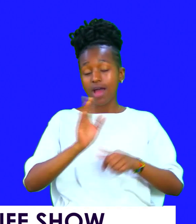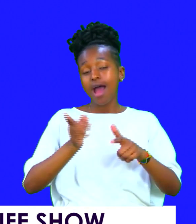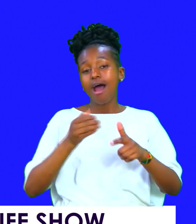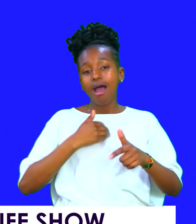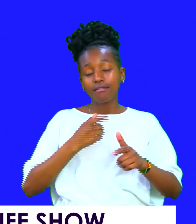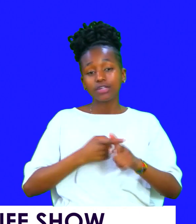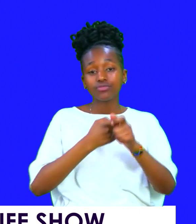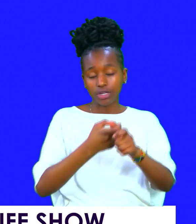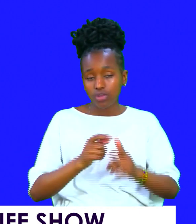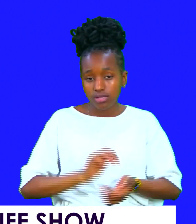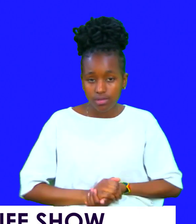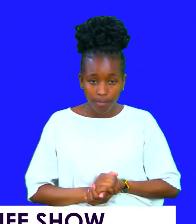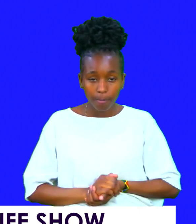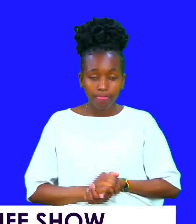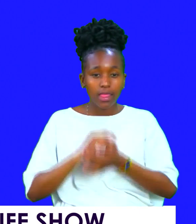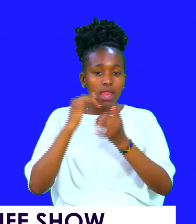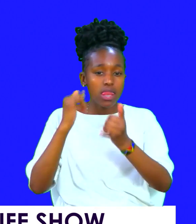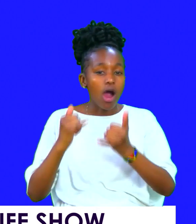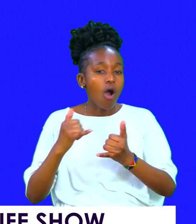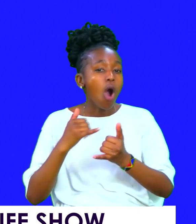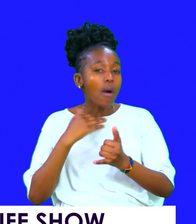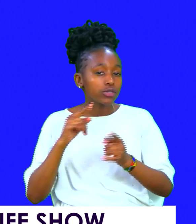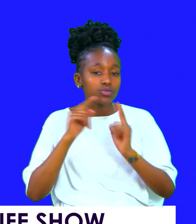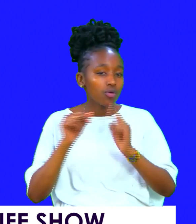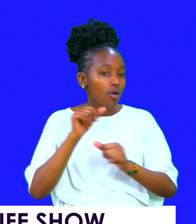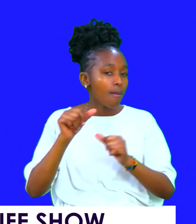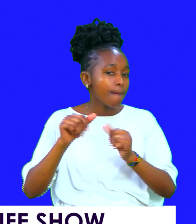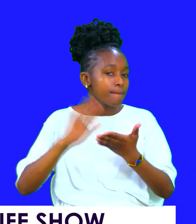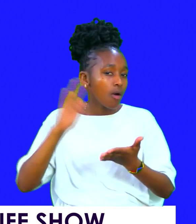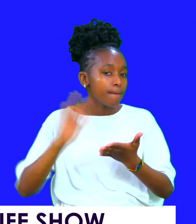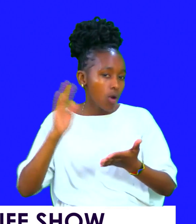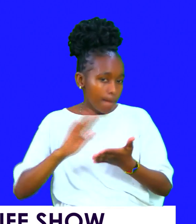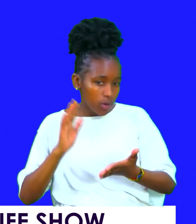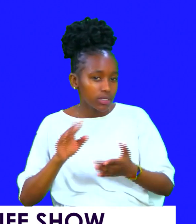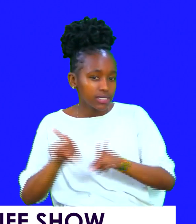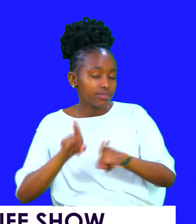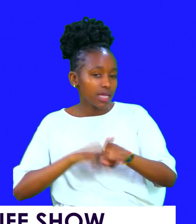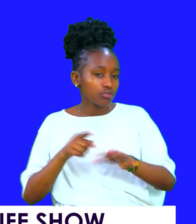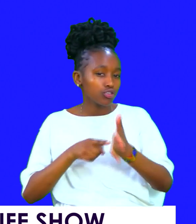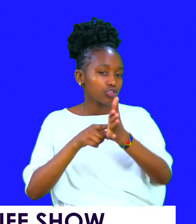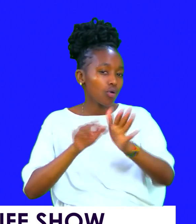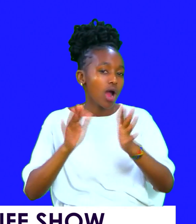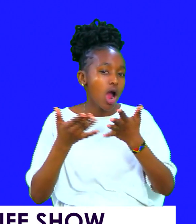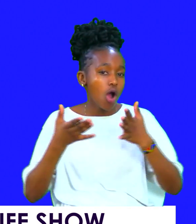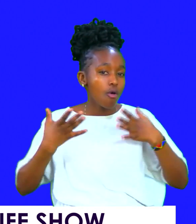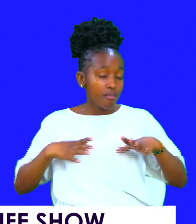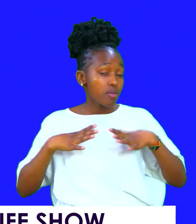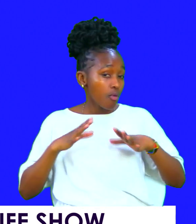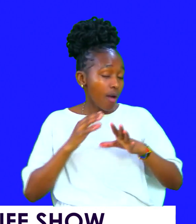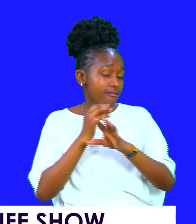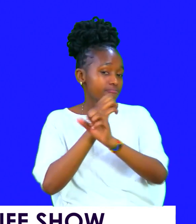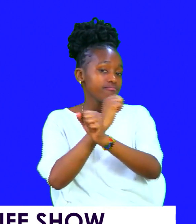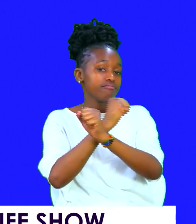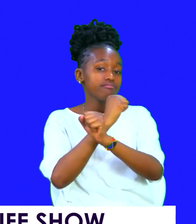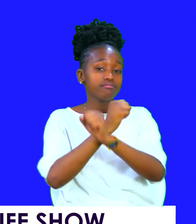protection. Let me take you for a ride a bit, just to show you a bit of how people can protect